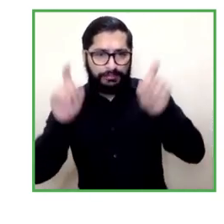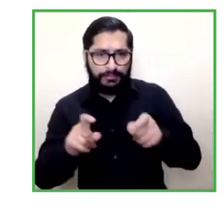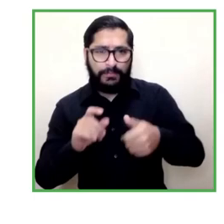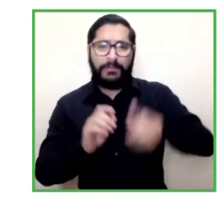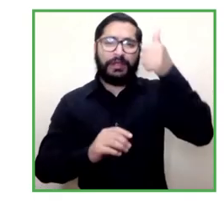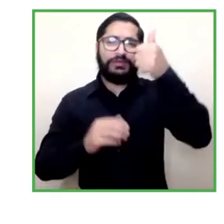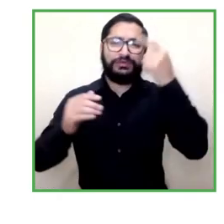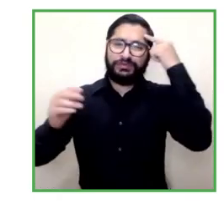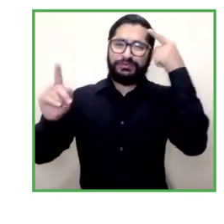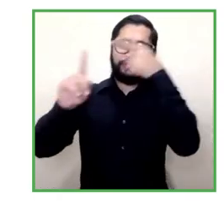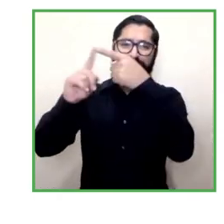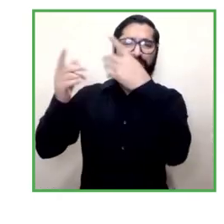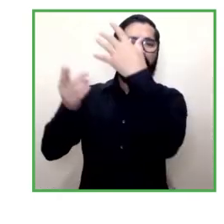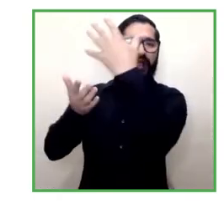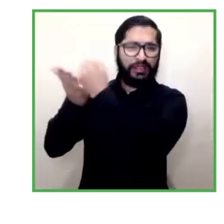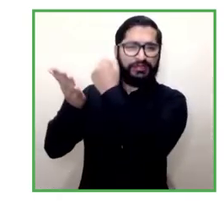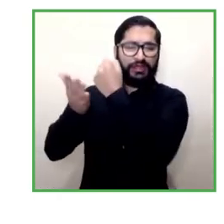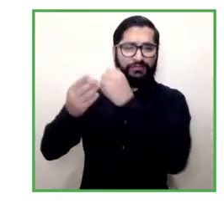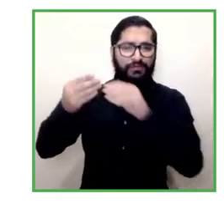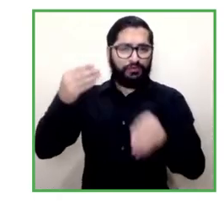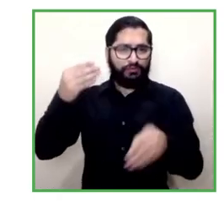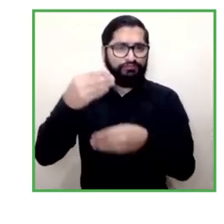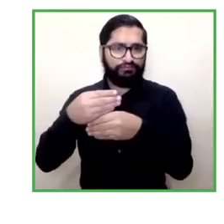implementing FENASCOL?